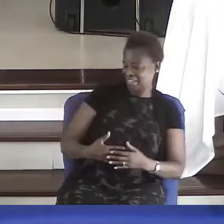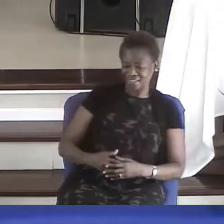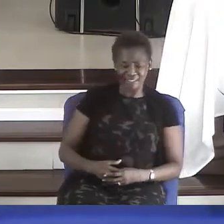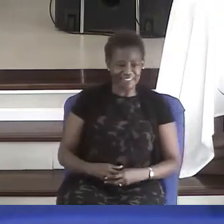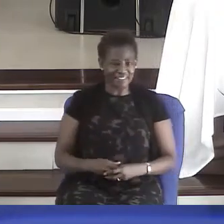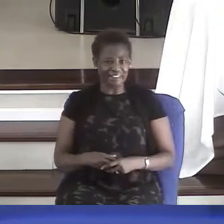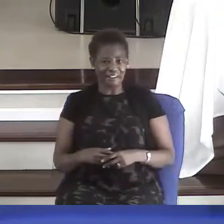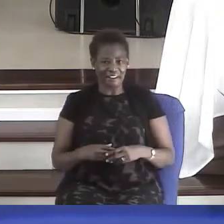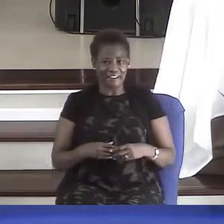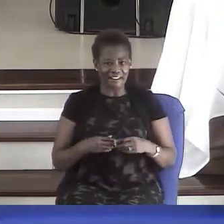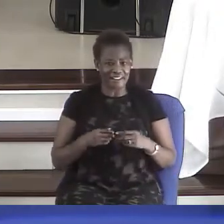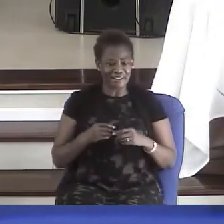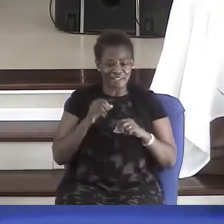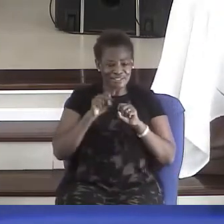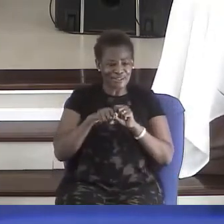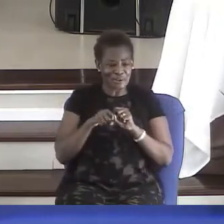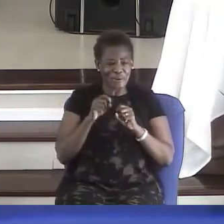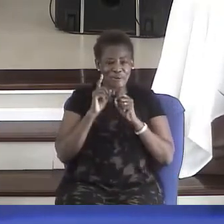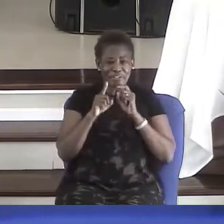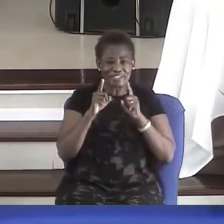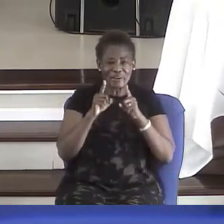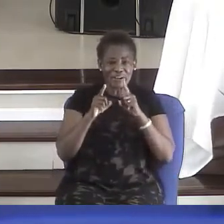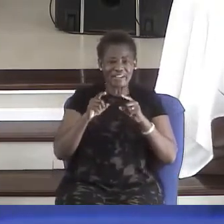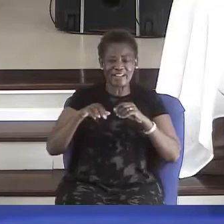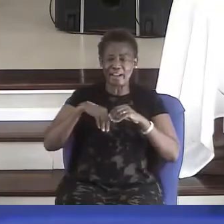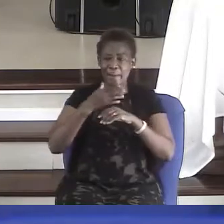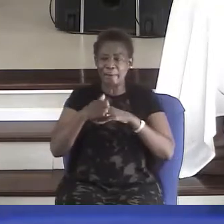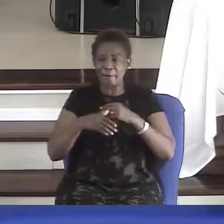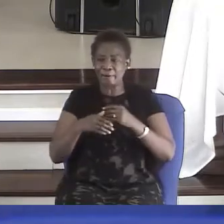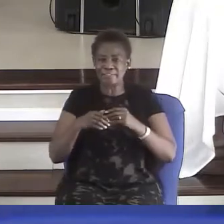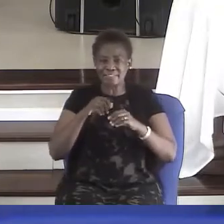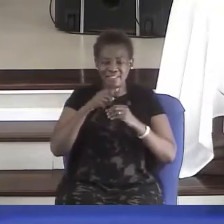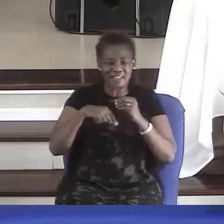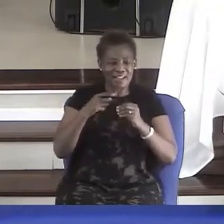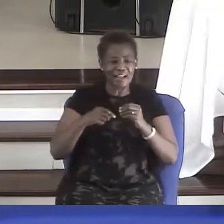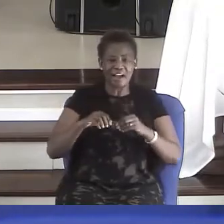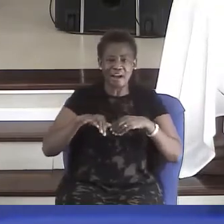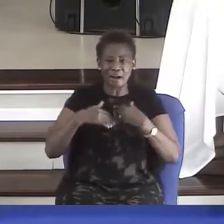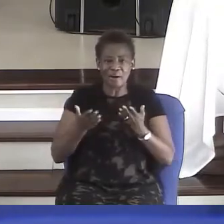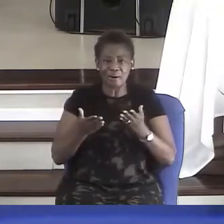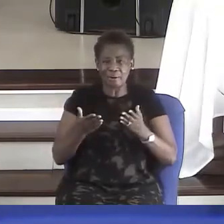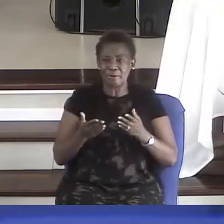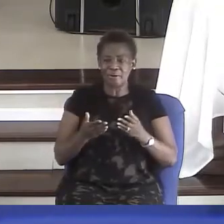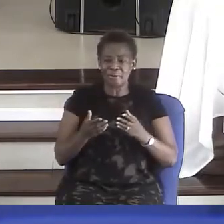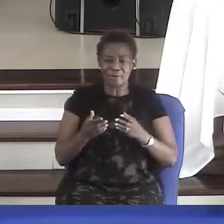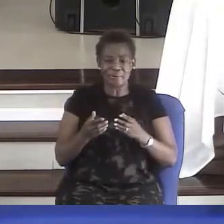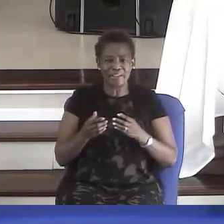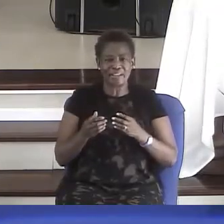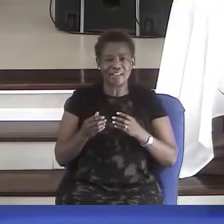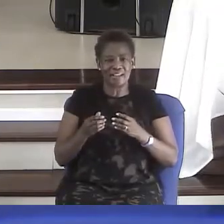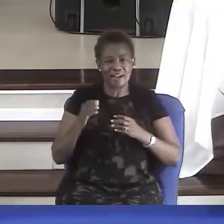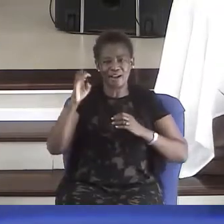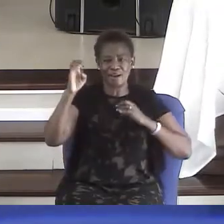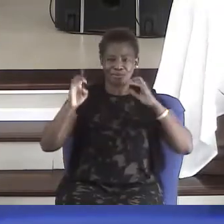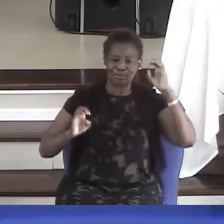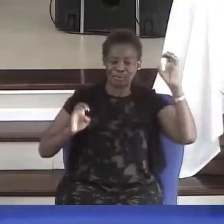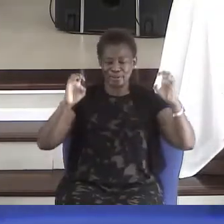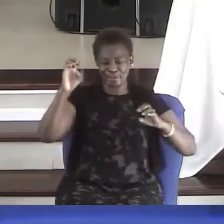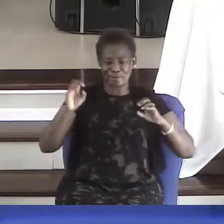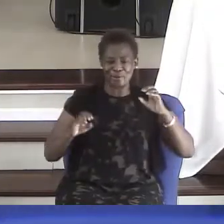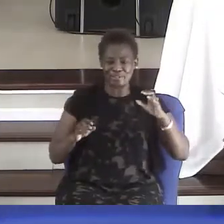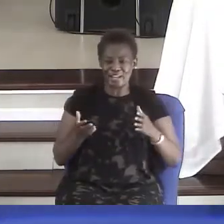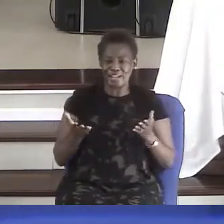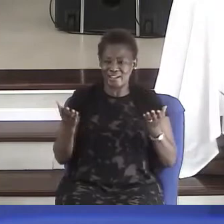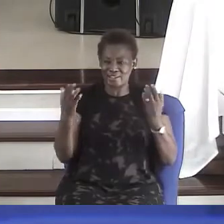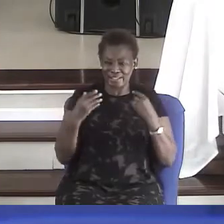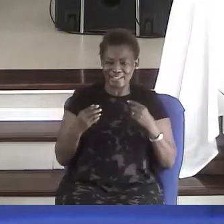So we are talking about how we work it off, man. And you get on some friends sometimes to walk with you and them